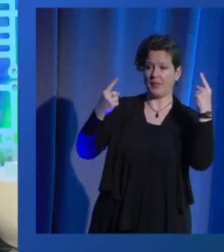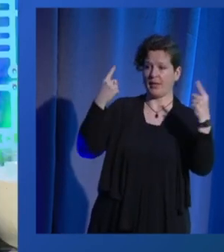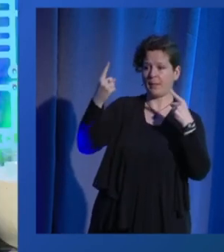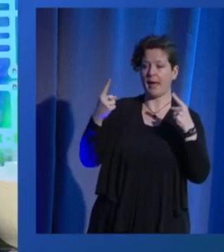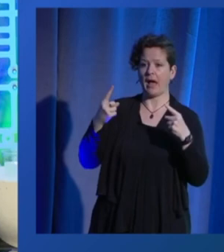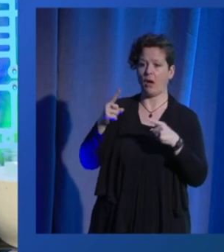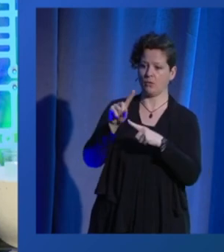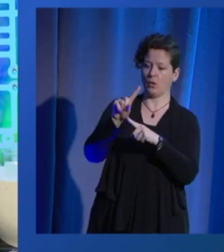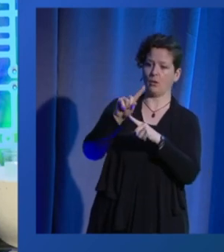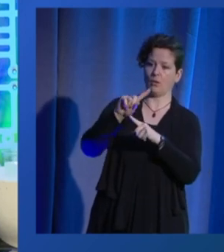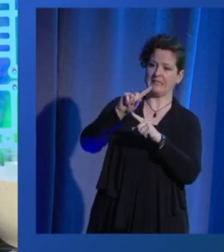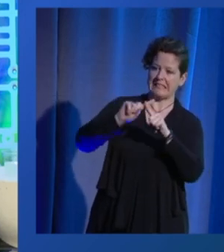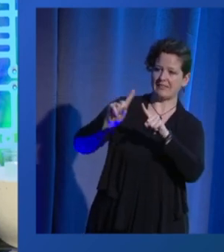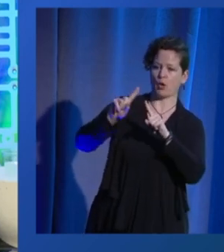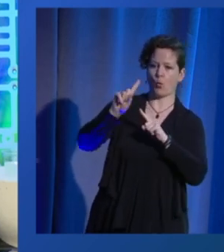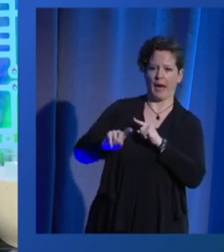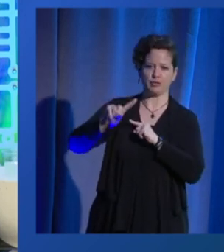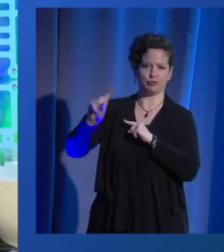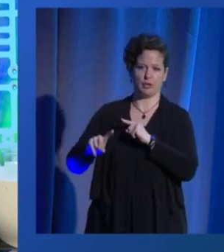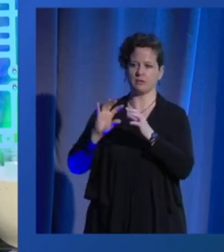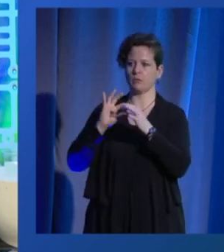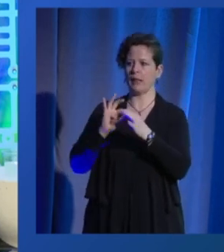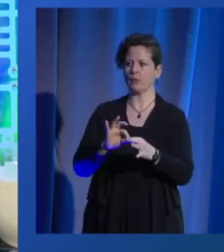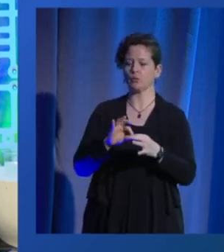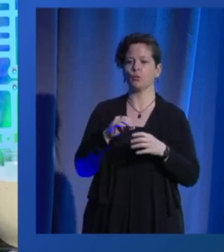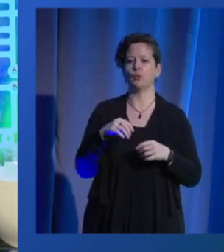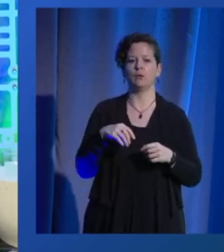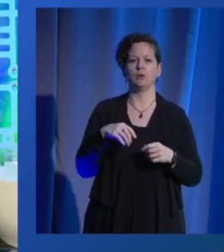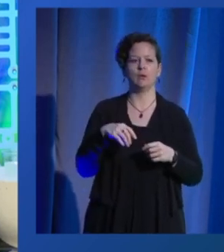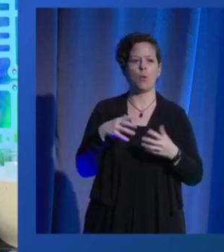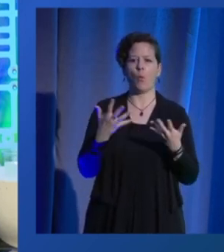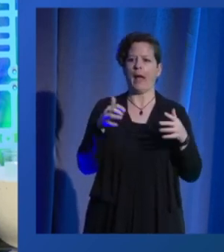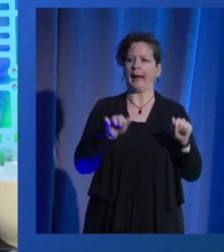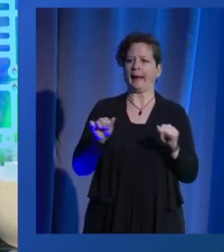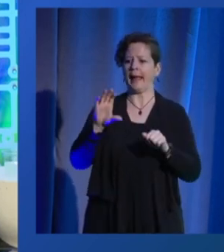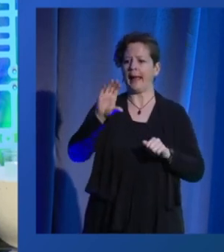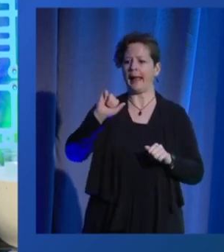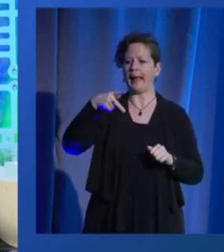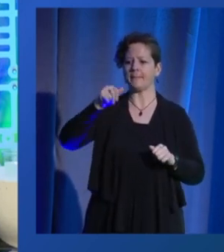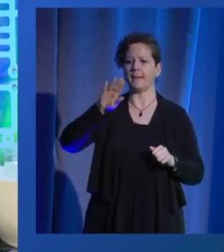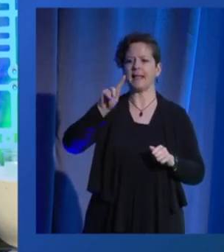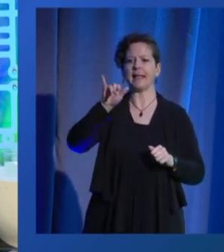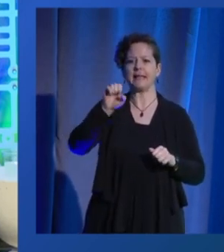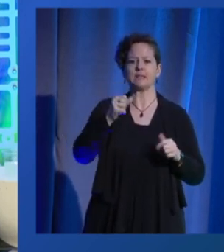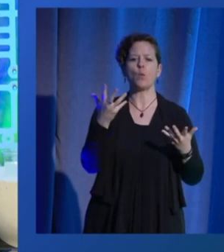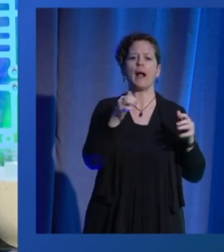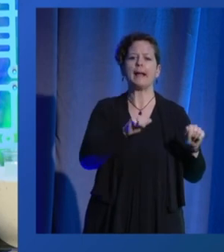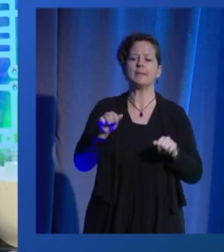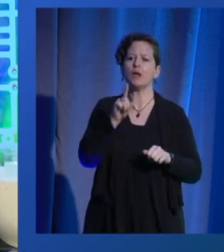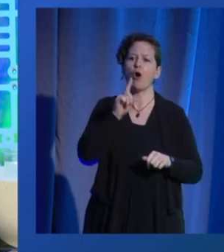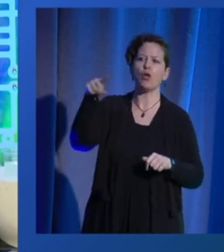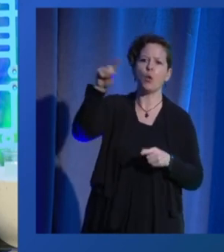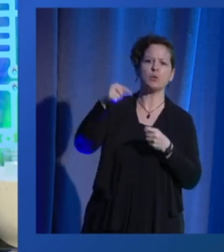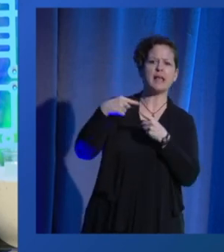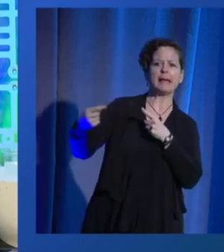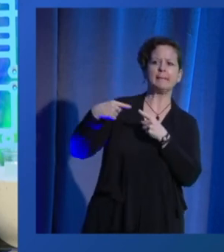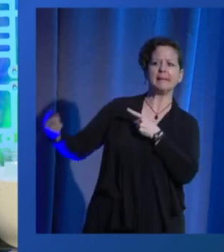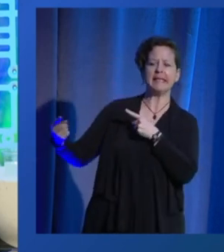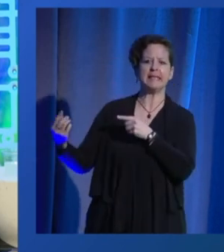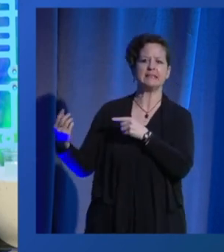the questions of what capabilities are our adversaries investing in and